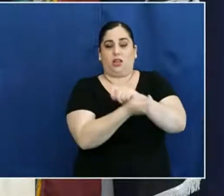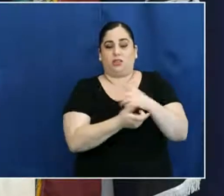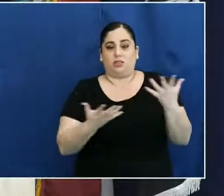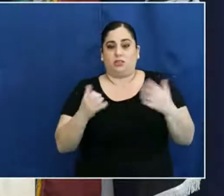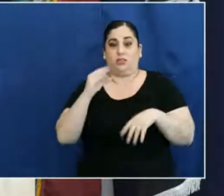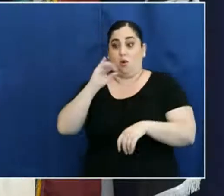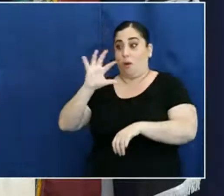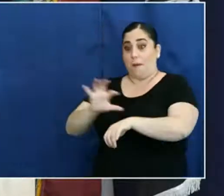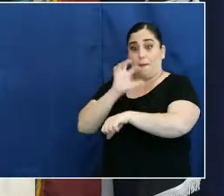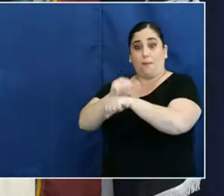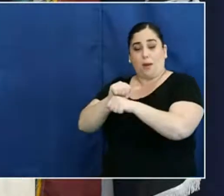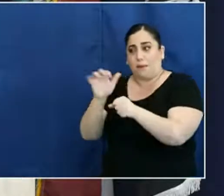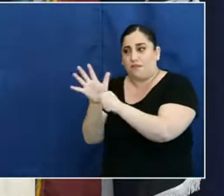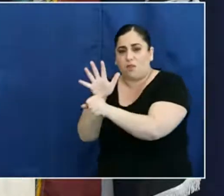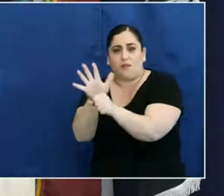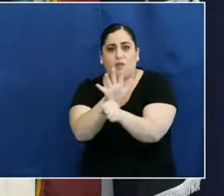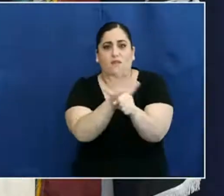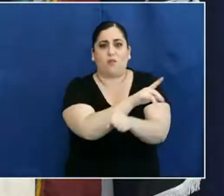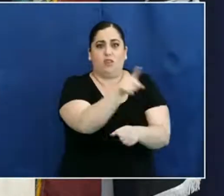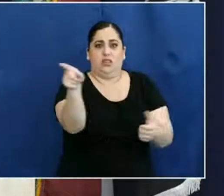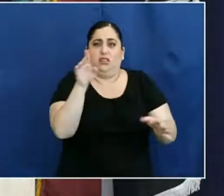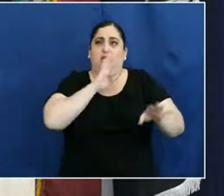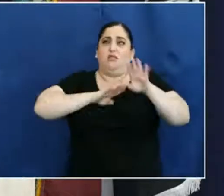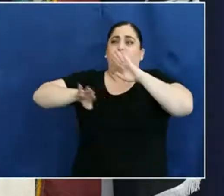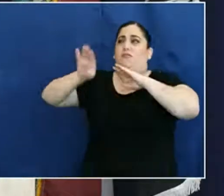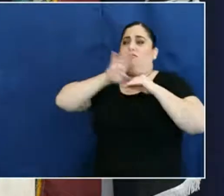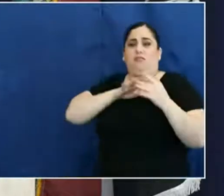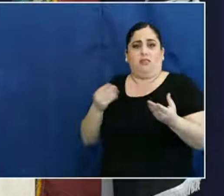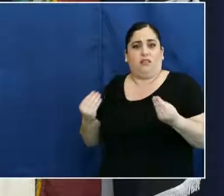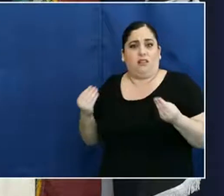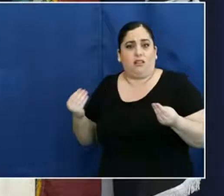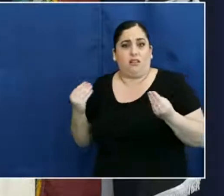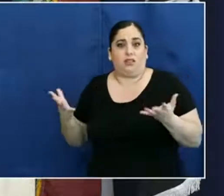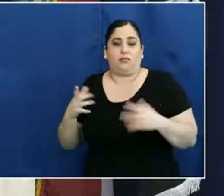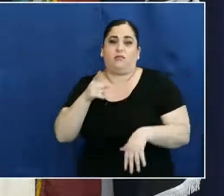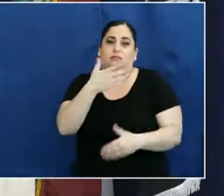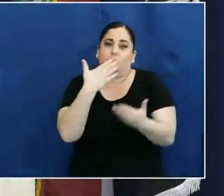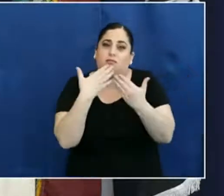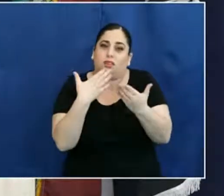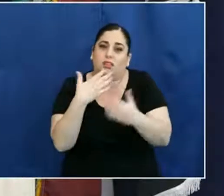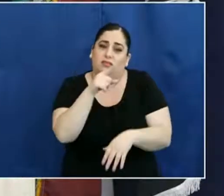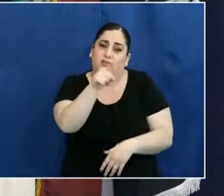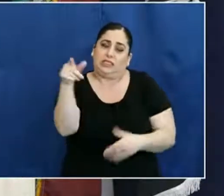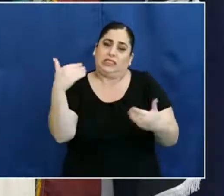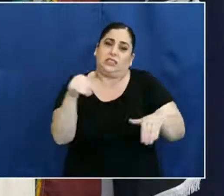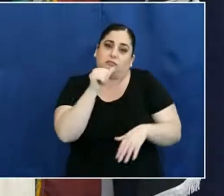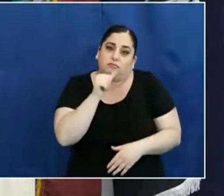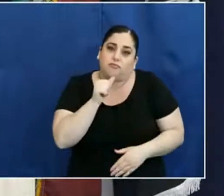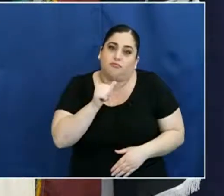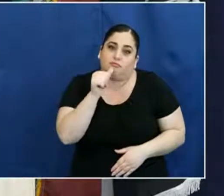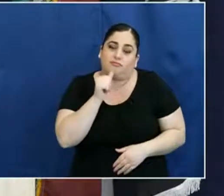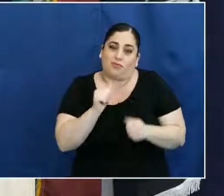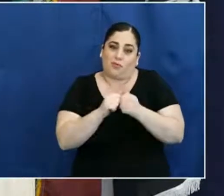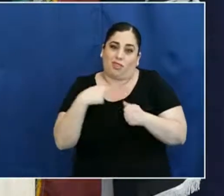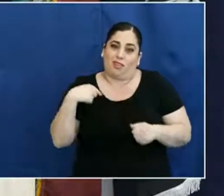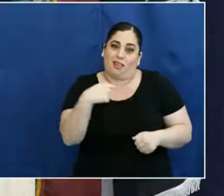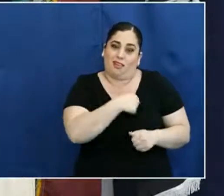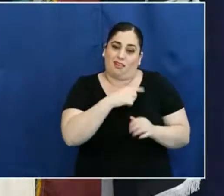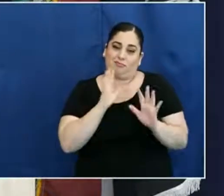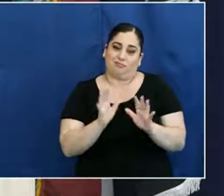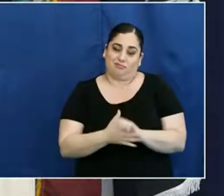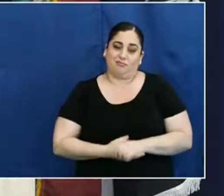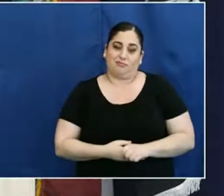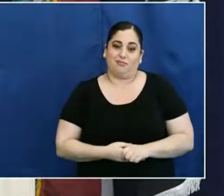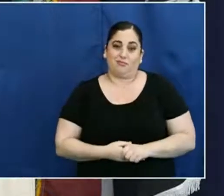had with shipments and second doses, and we just really appreciate the patience and cooperation of San Diegans, who I think know and recognize we want everyone